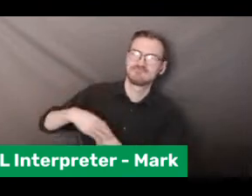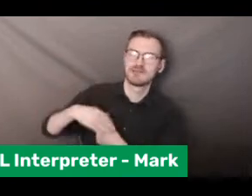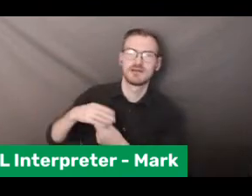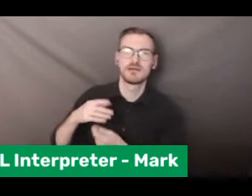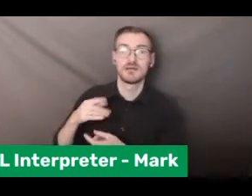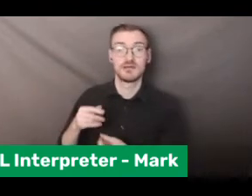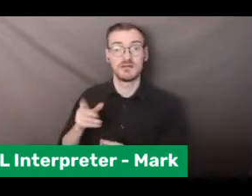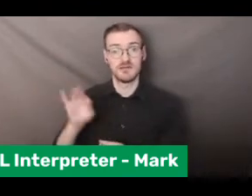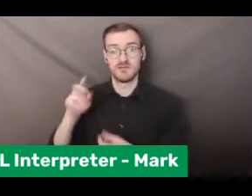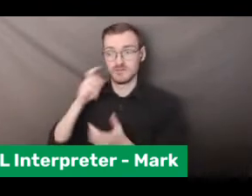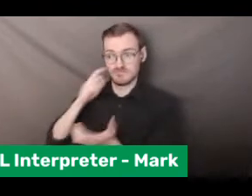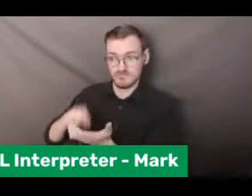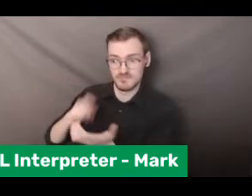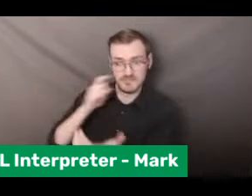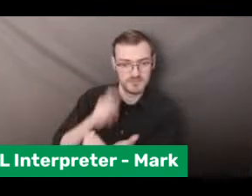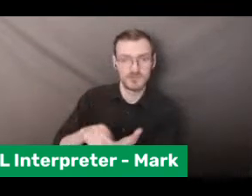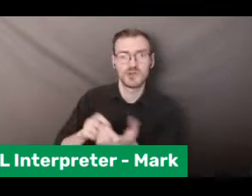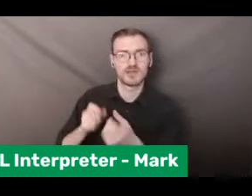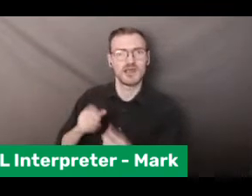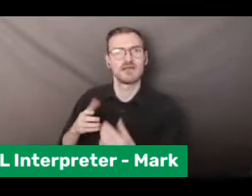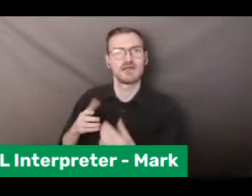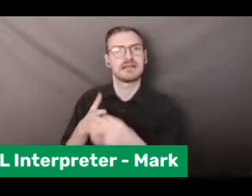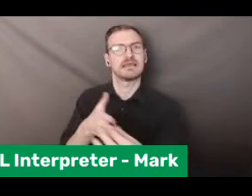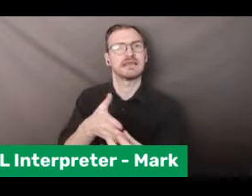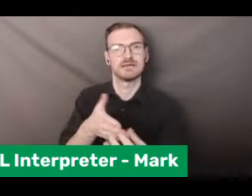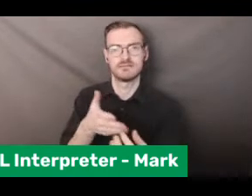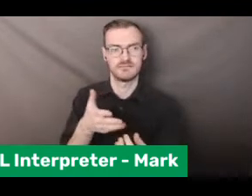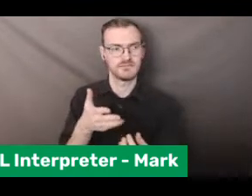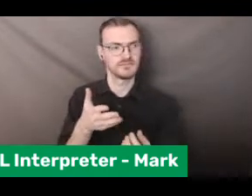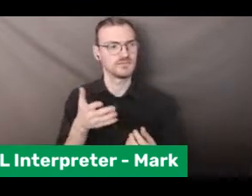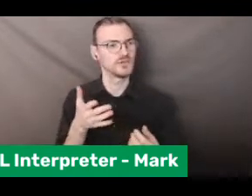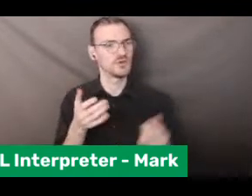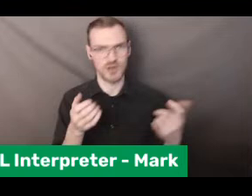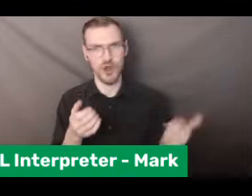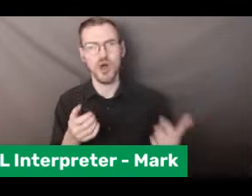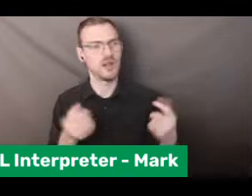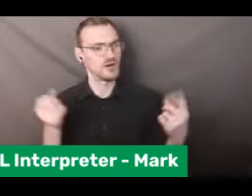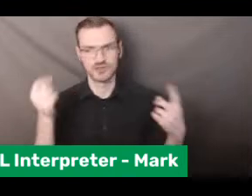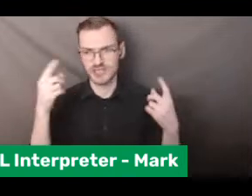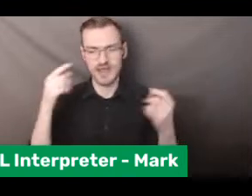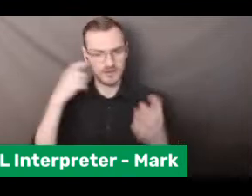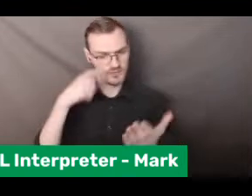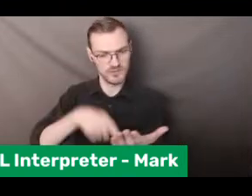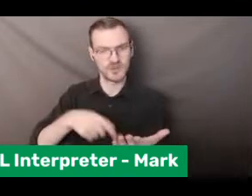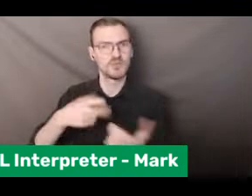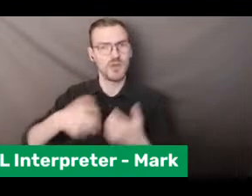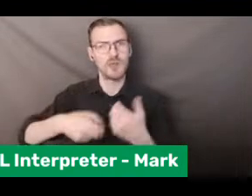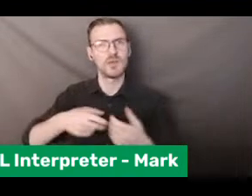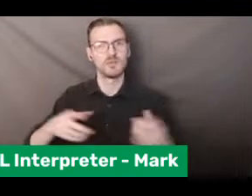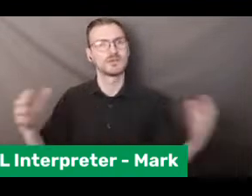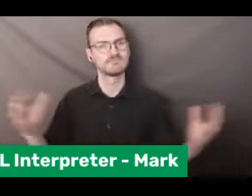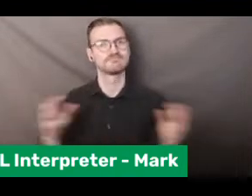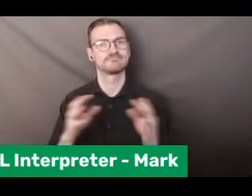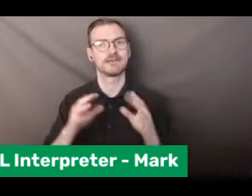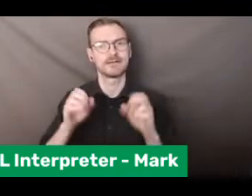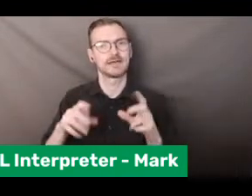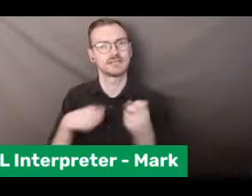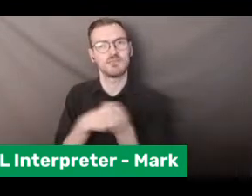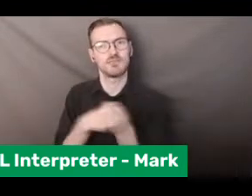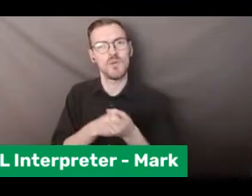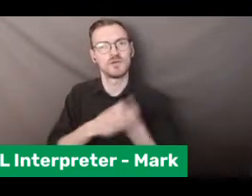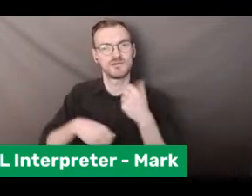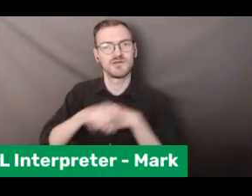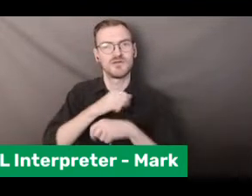I've been repeating throughout the session, have each other's backs no matter what. What does it mean